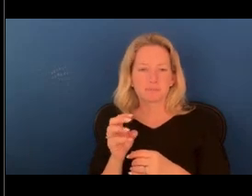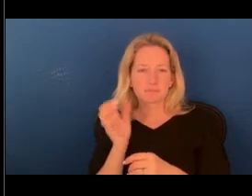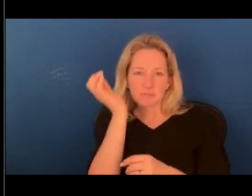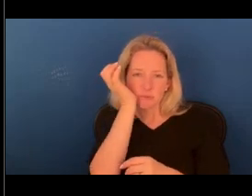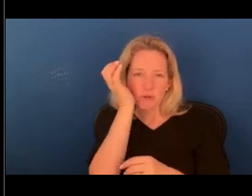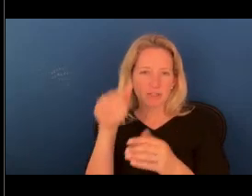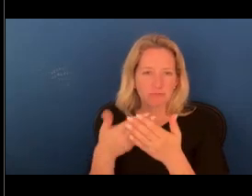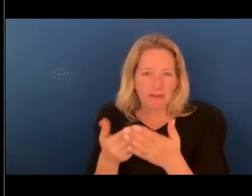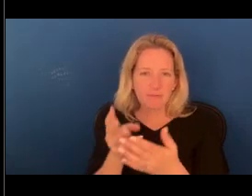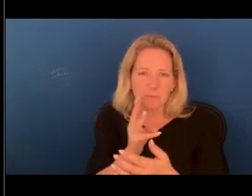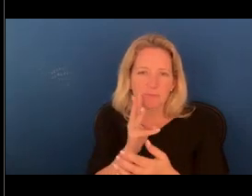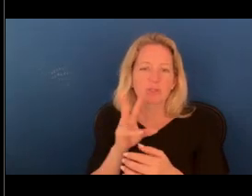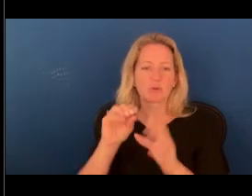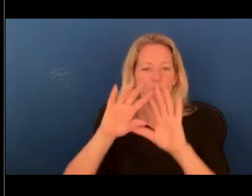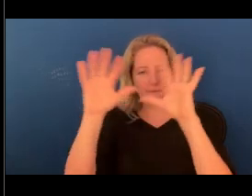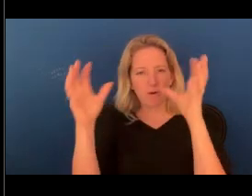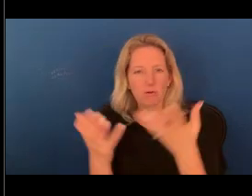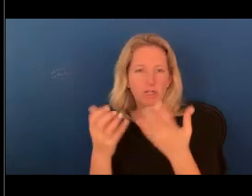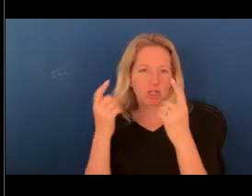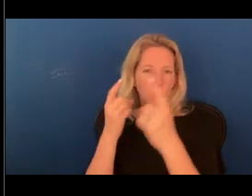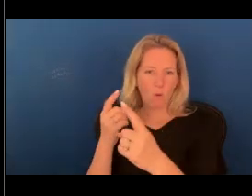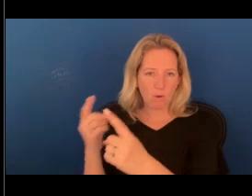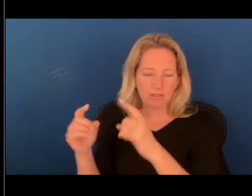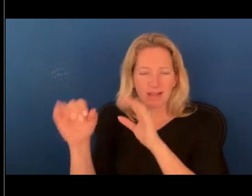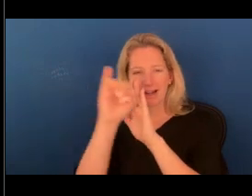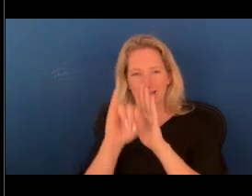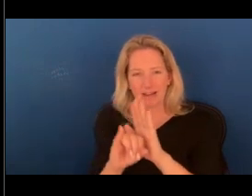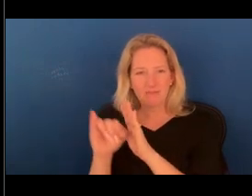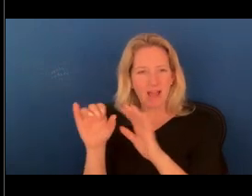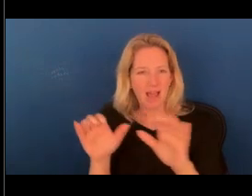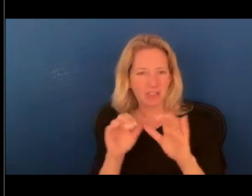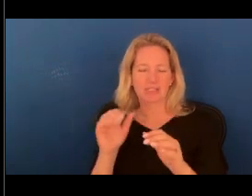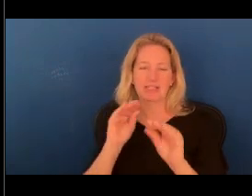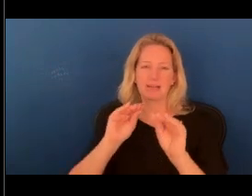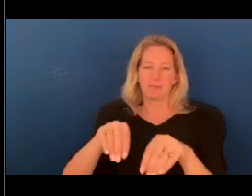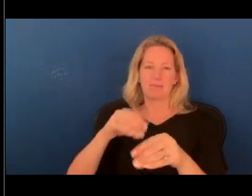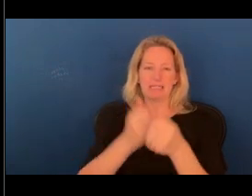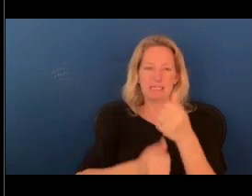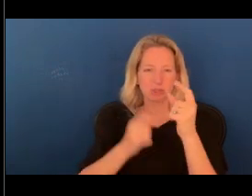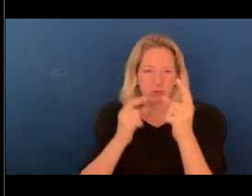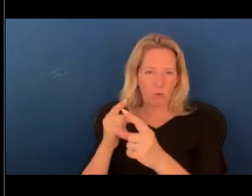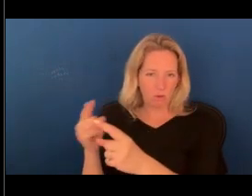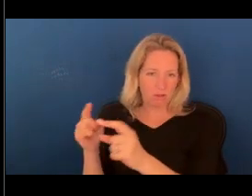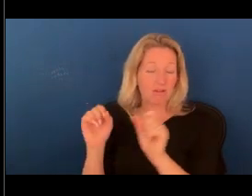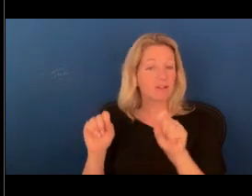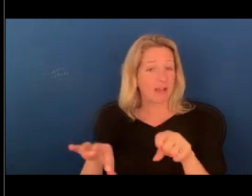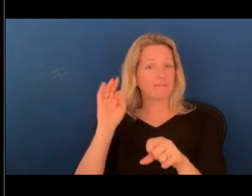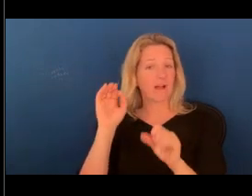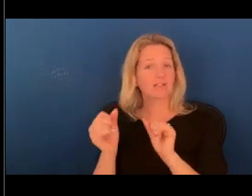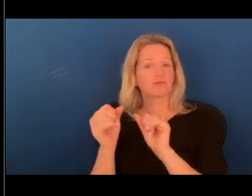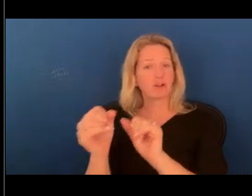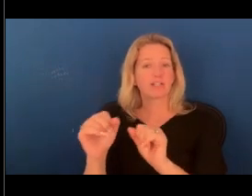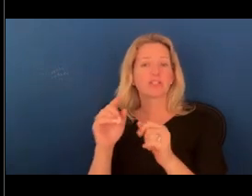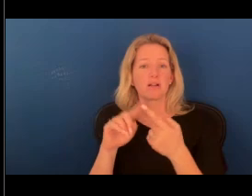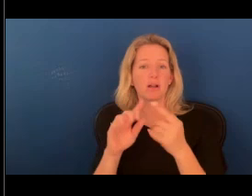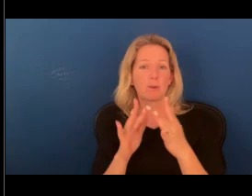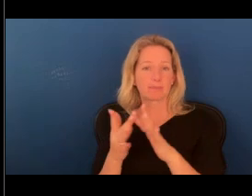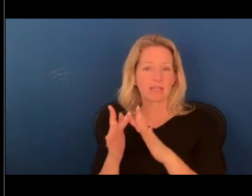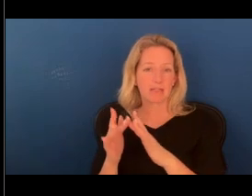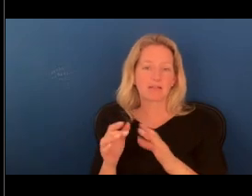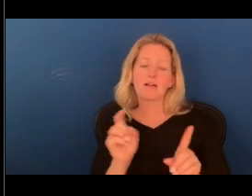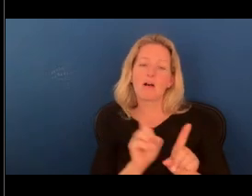to agreement on overarching goals and to identify actions to implement each goal. You can find the strategy on our website. We also built a publicly